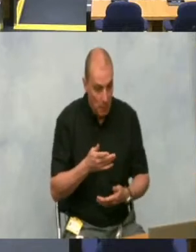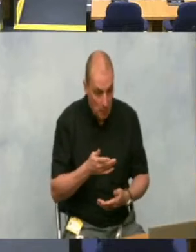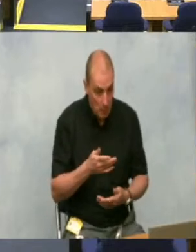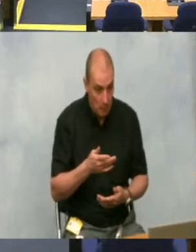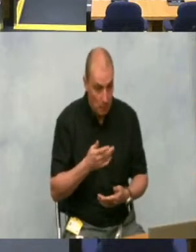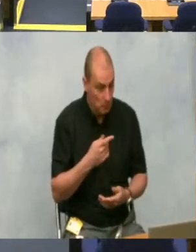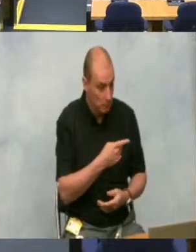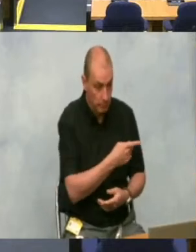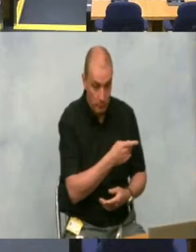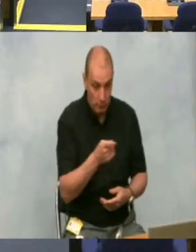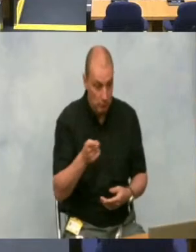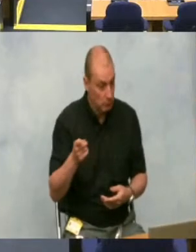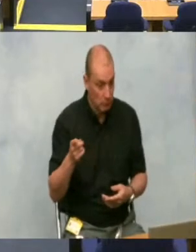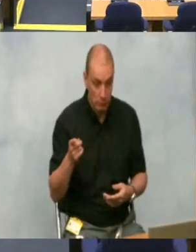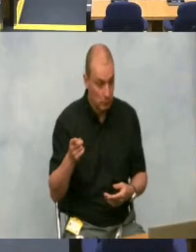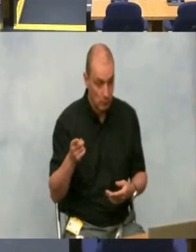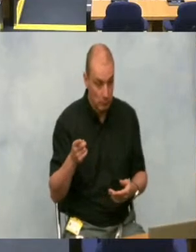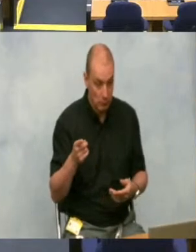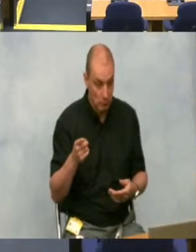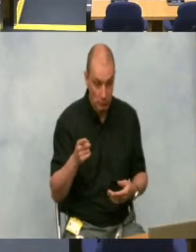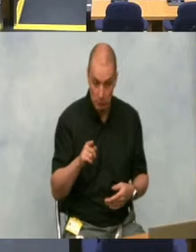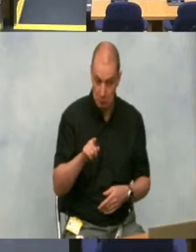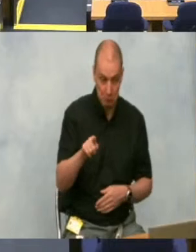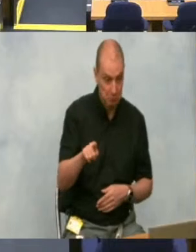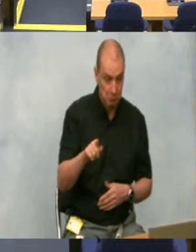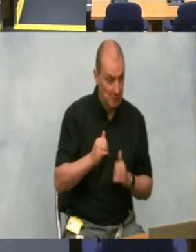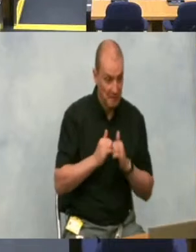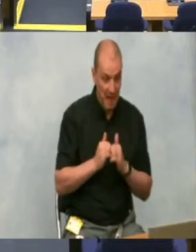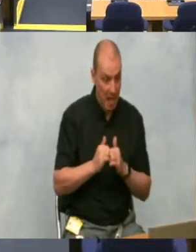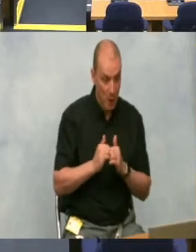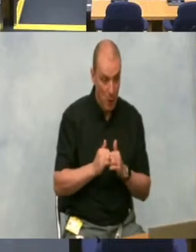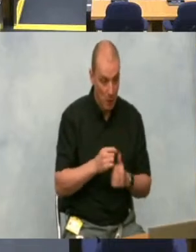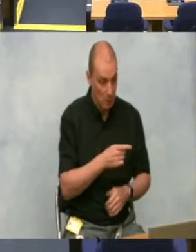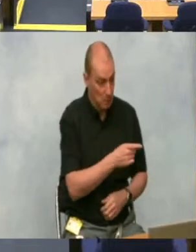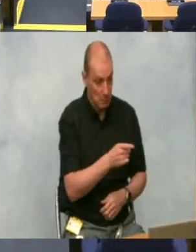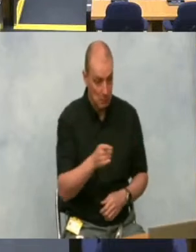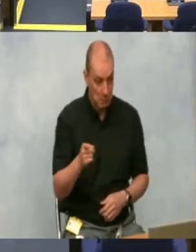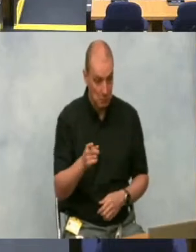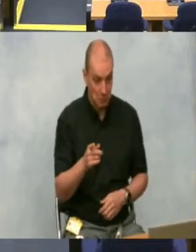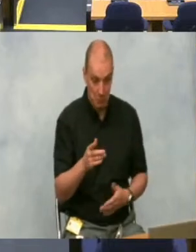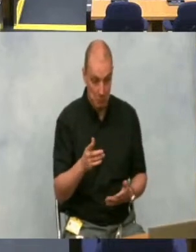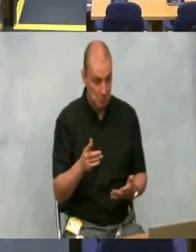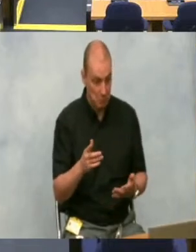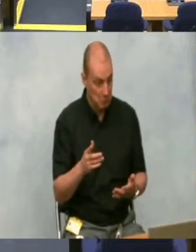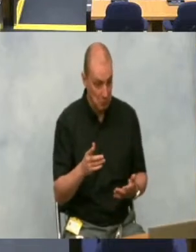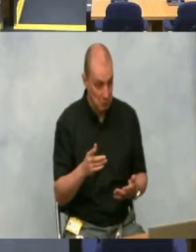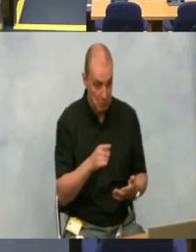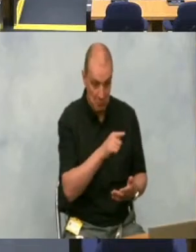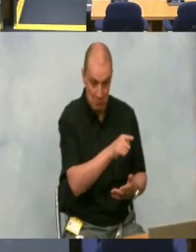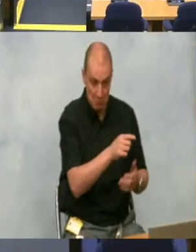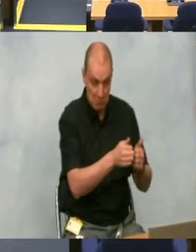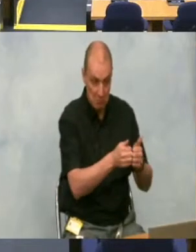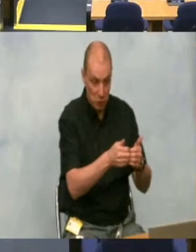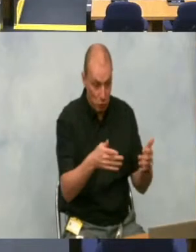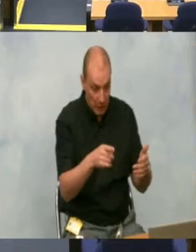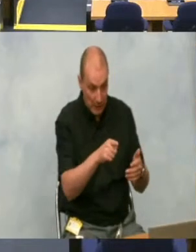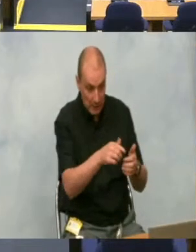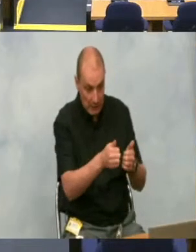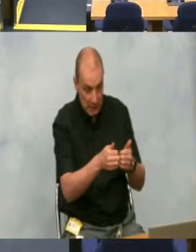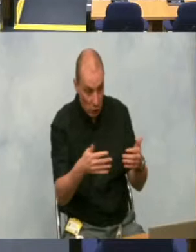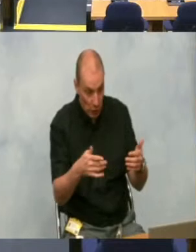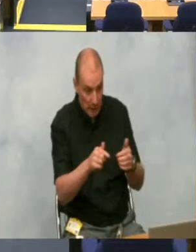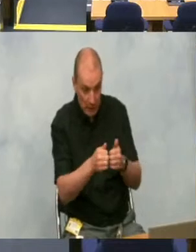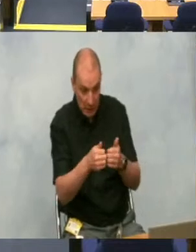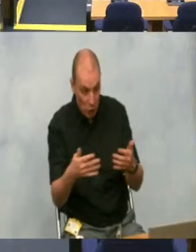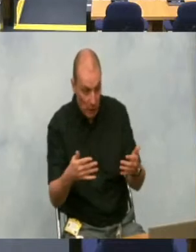and they're only prepared to pay what they think is a value. And if there's no offers coming in, could we sit back for a year and see what we can